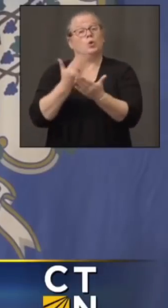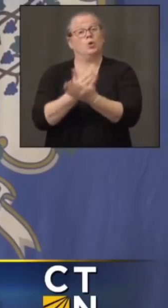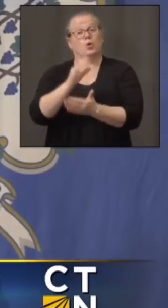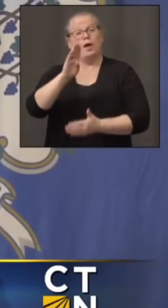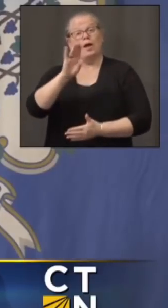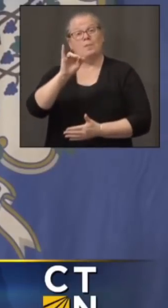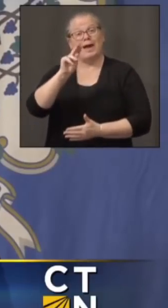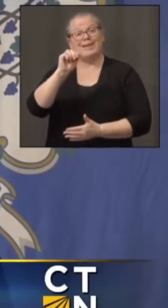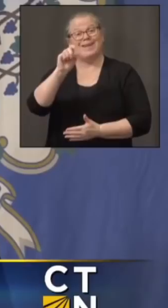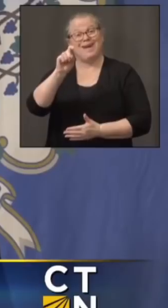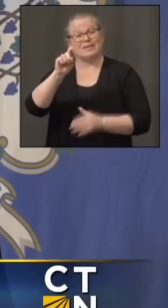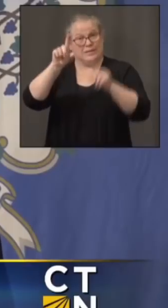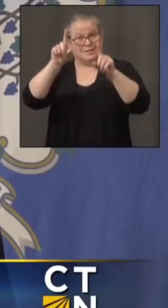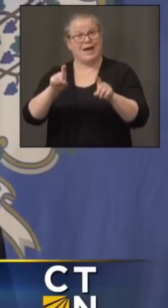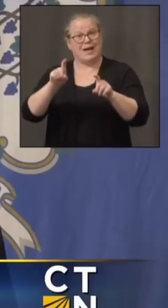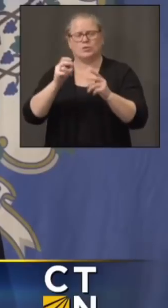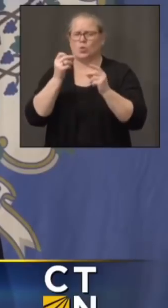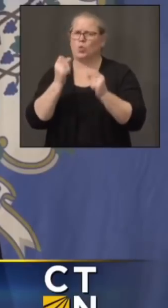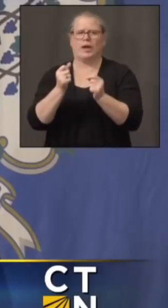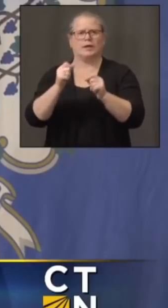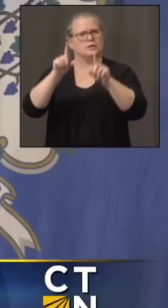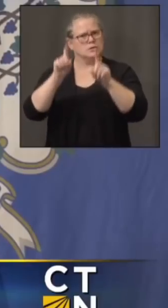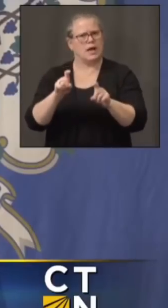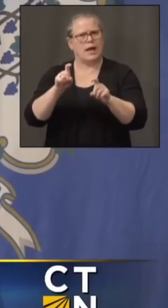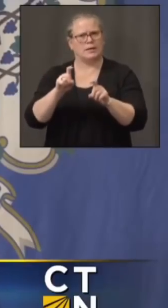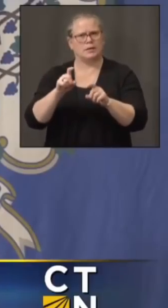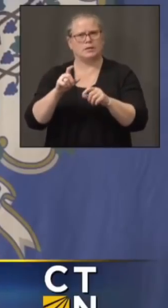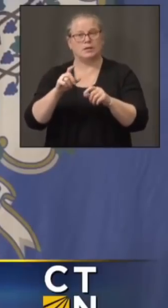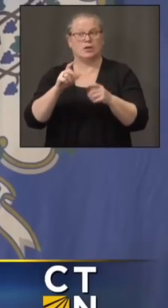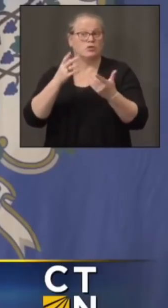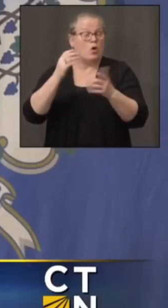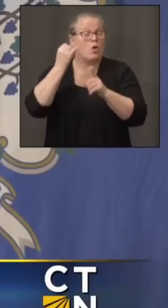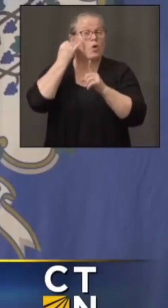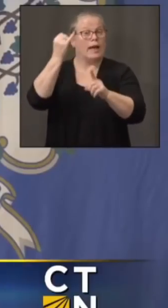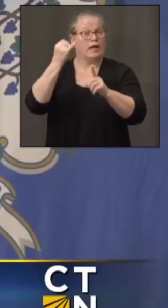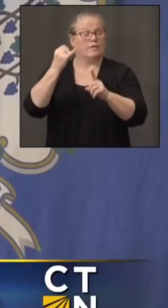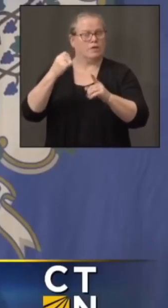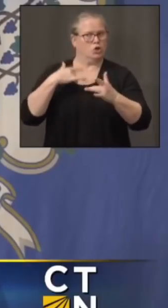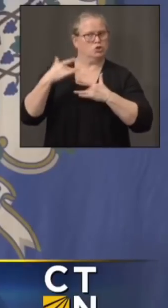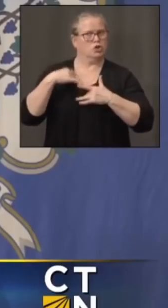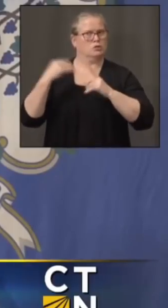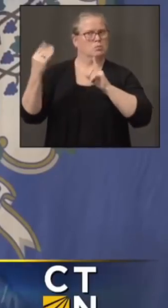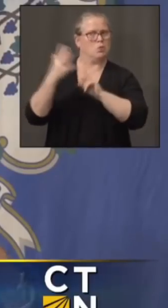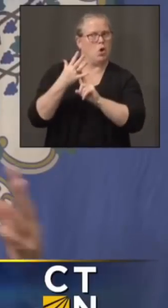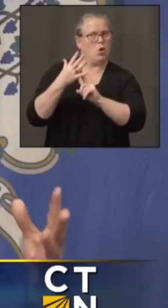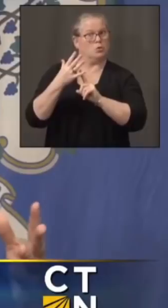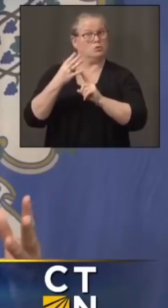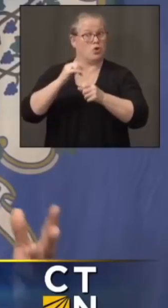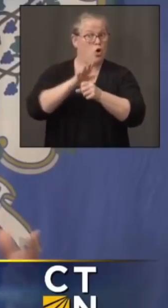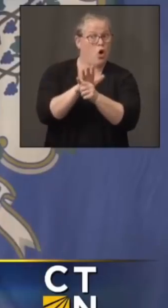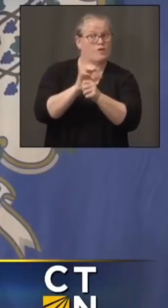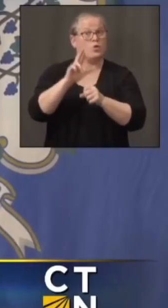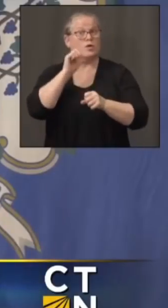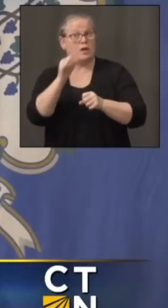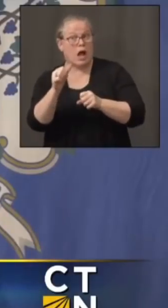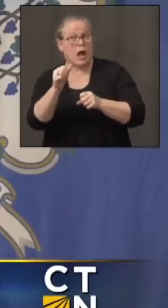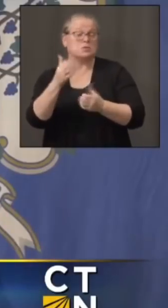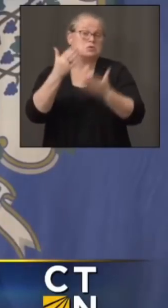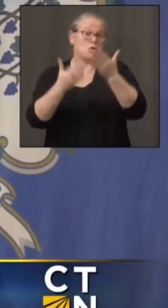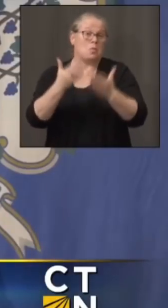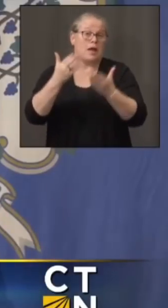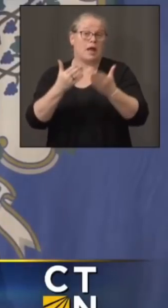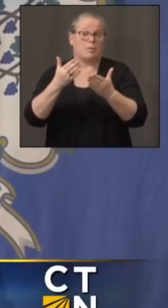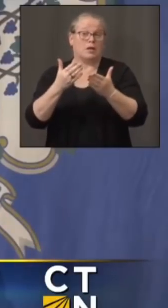real time, figure out whether that's COVID or not, and that means we don't have to necessarily have all